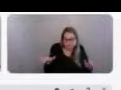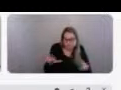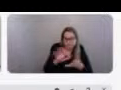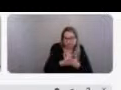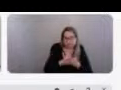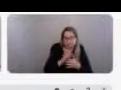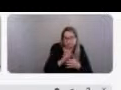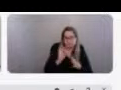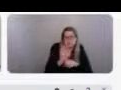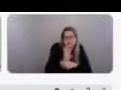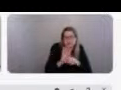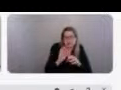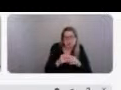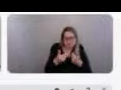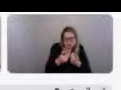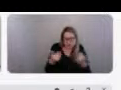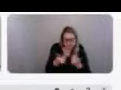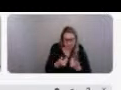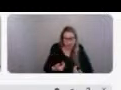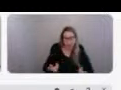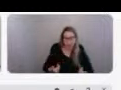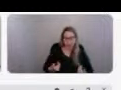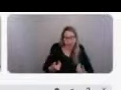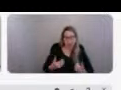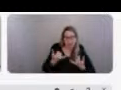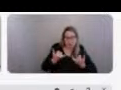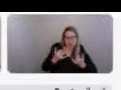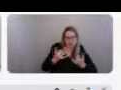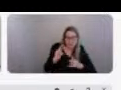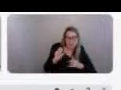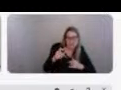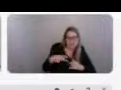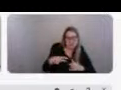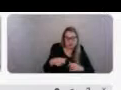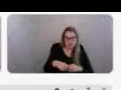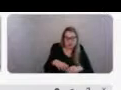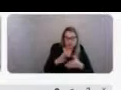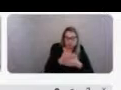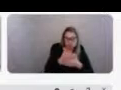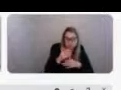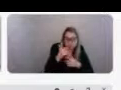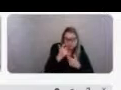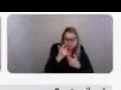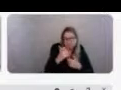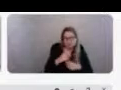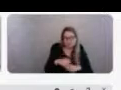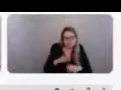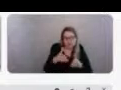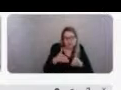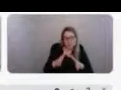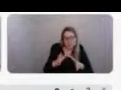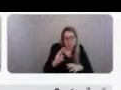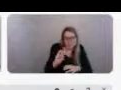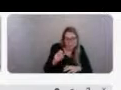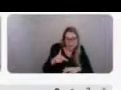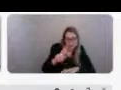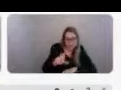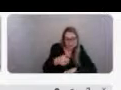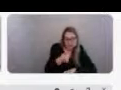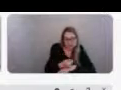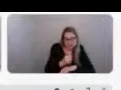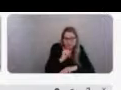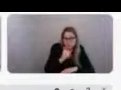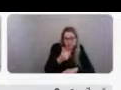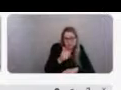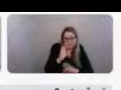community will all be split in this current draft map our community has shared interests and the way this current map is created disenfranchises